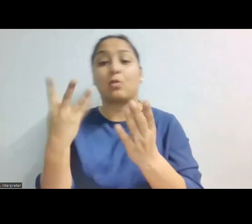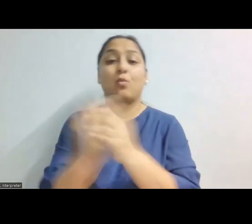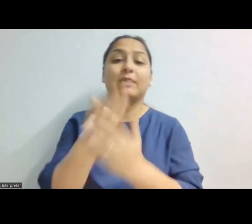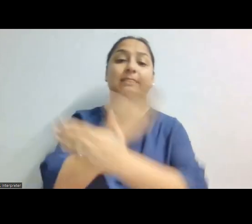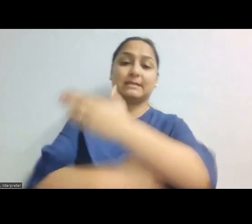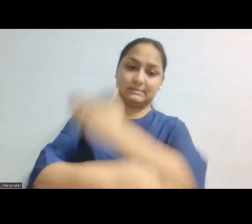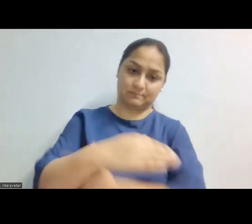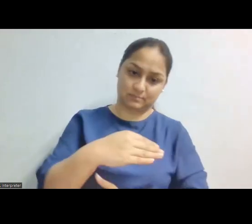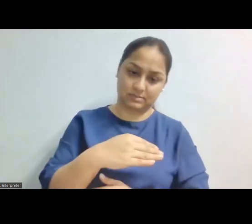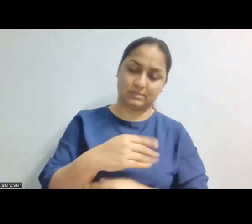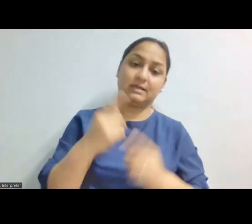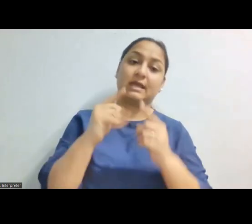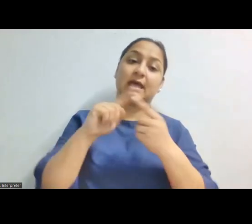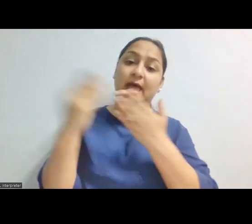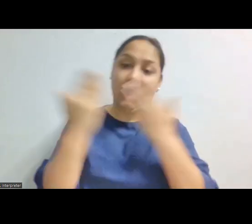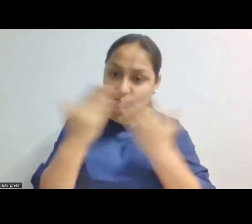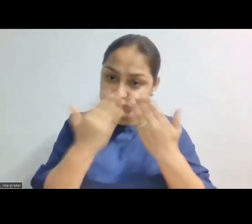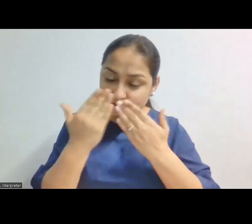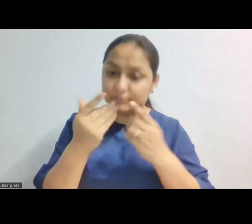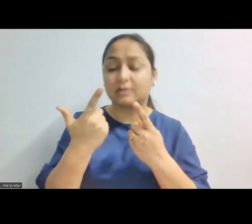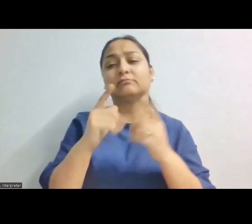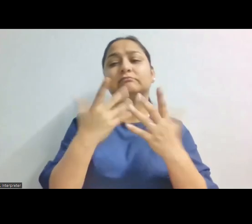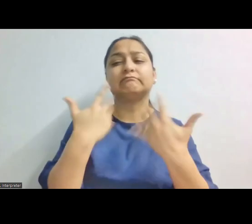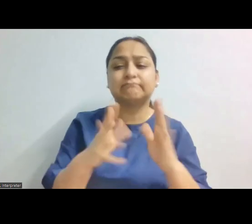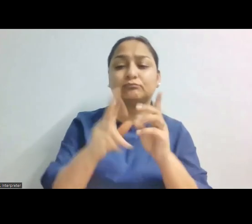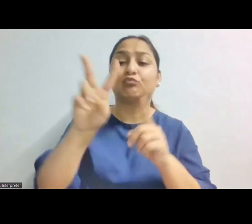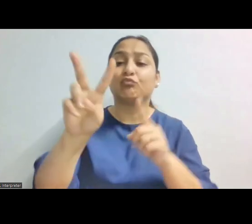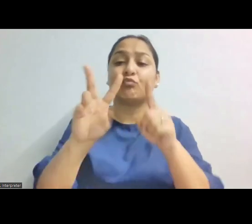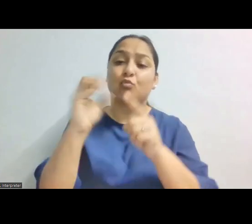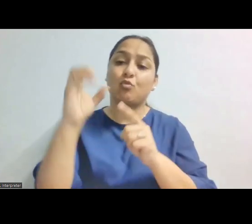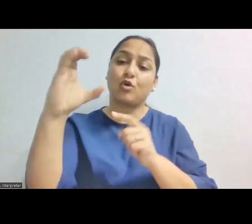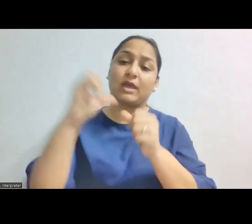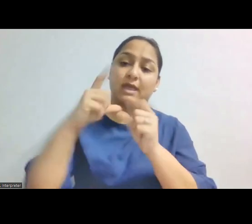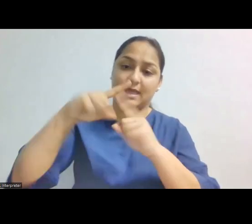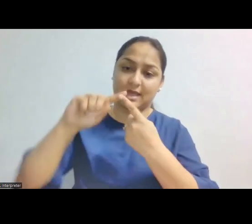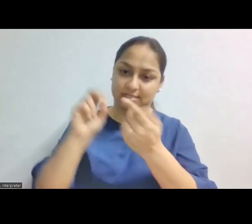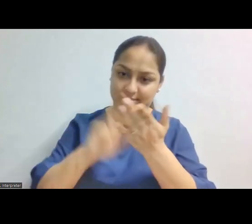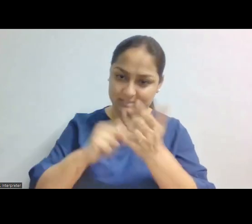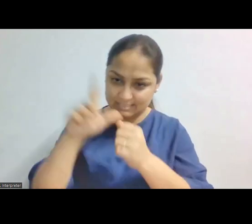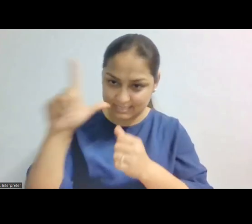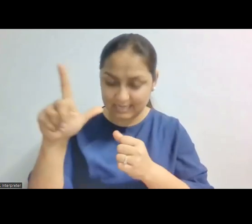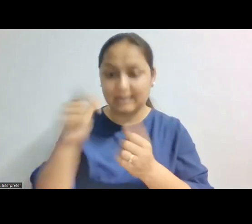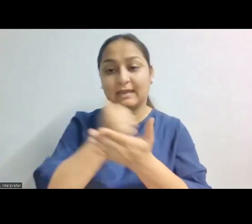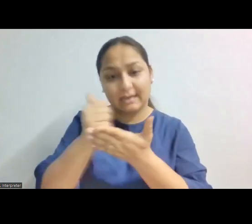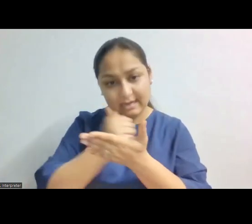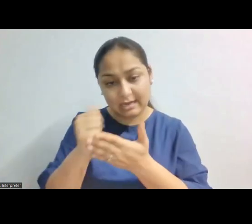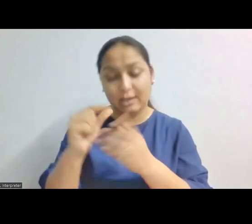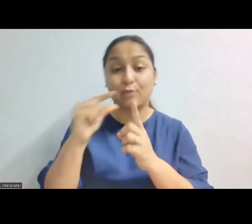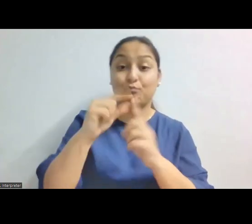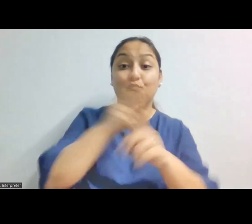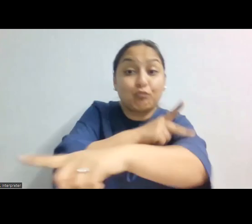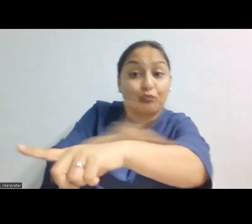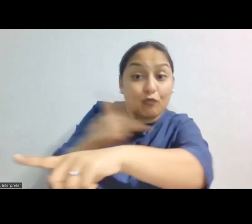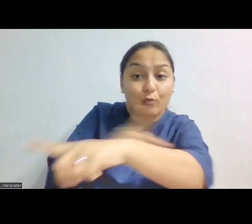in education, vocational training, and professional careers, particularly